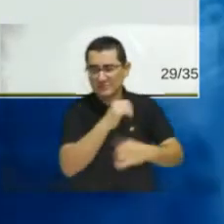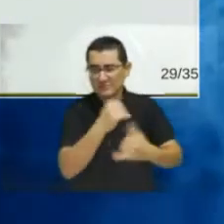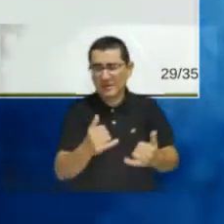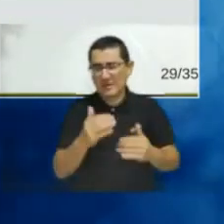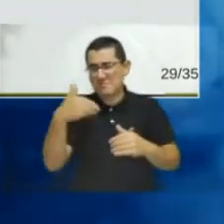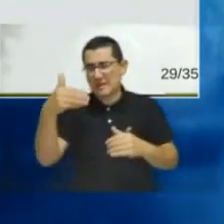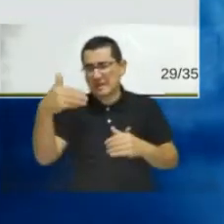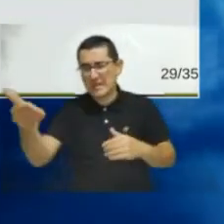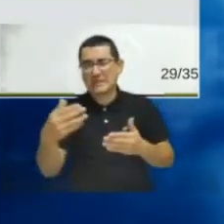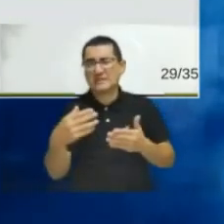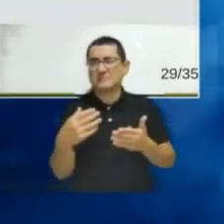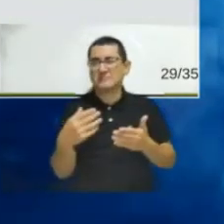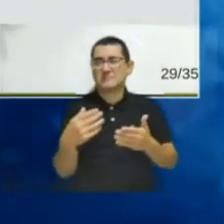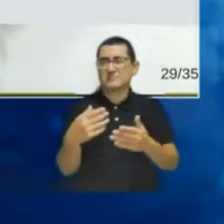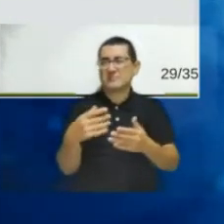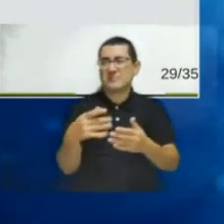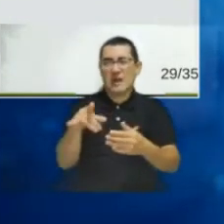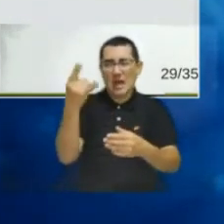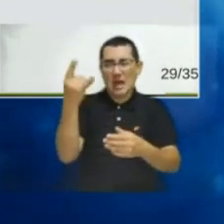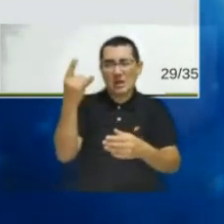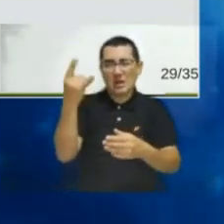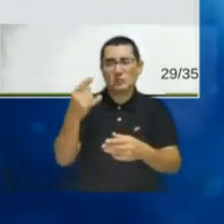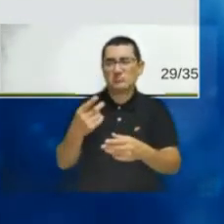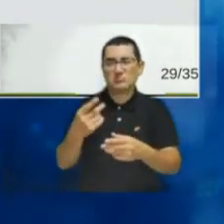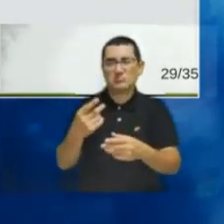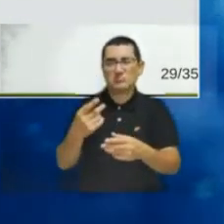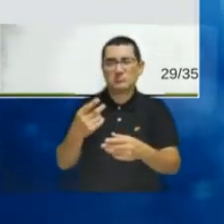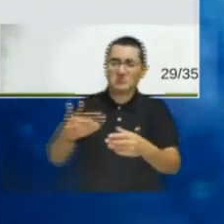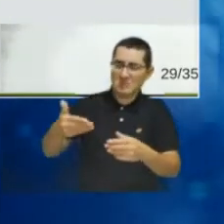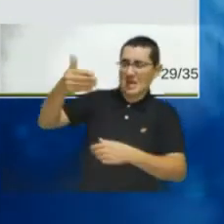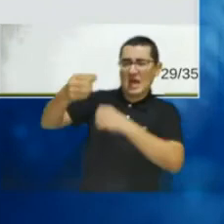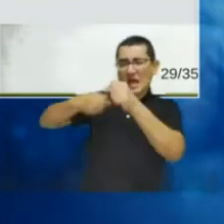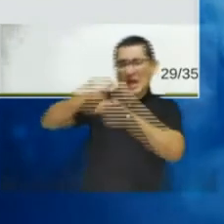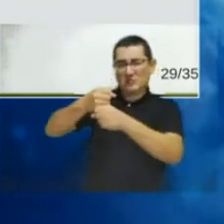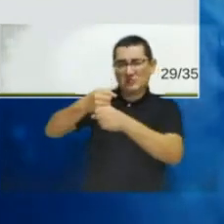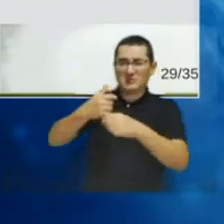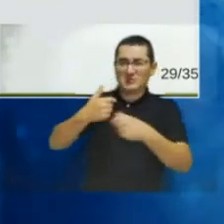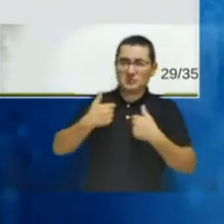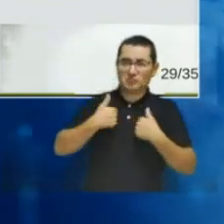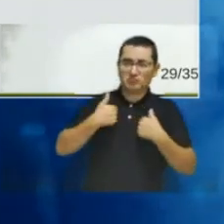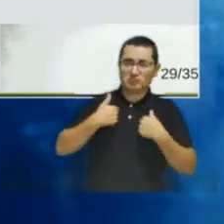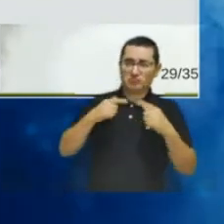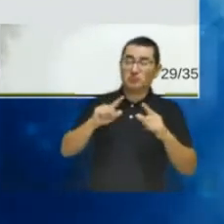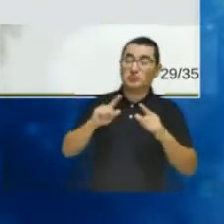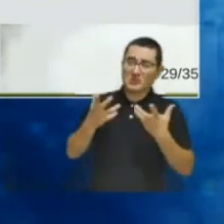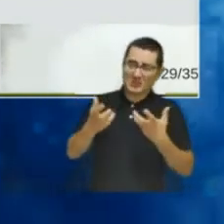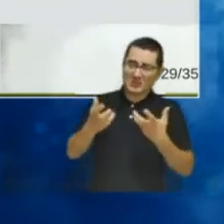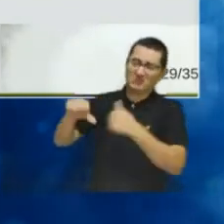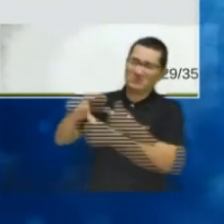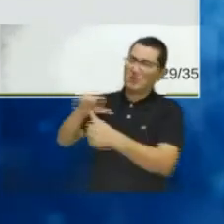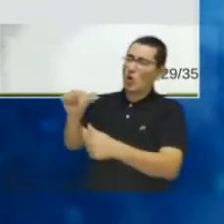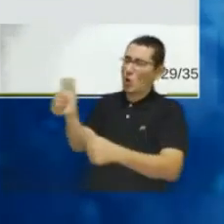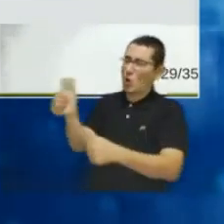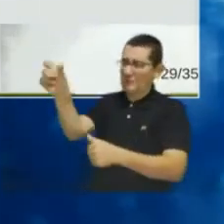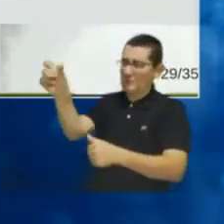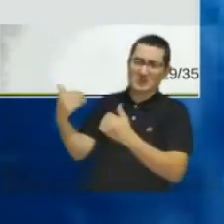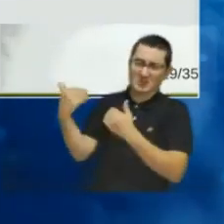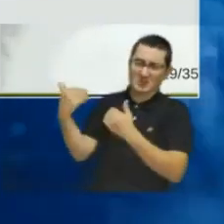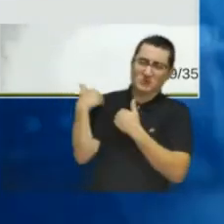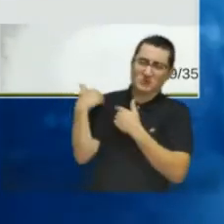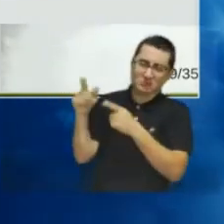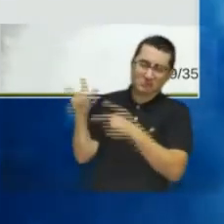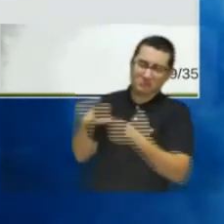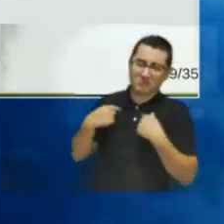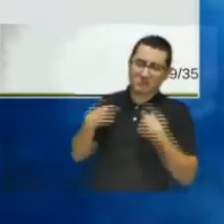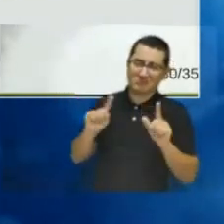see them here, the perception of risk in respect of age. So now we have there that are interested, but I would not like to do that